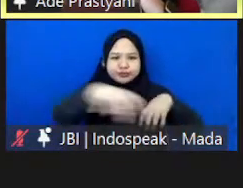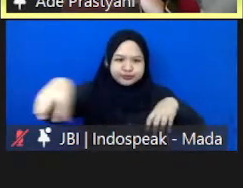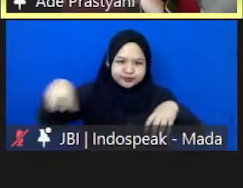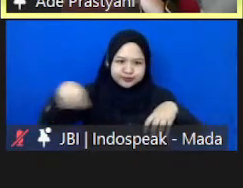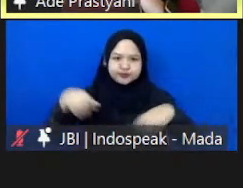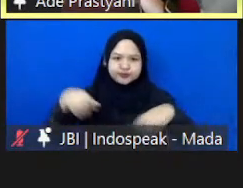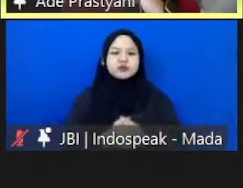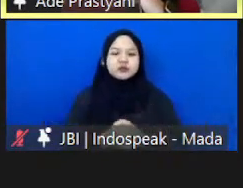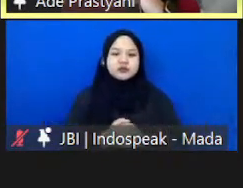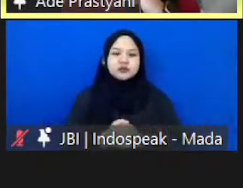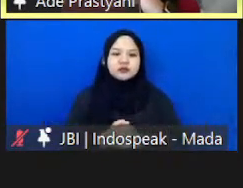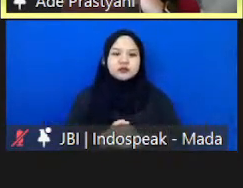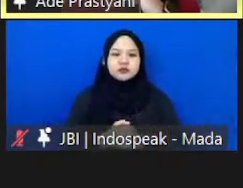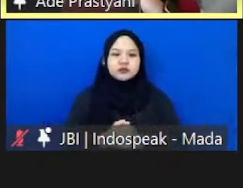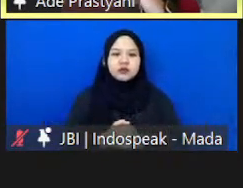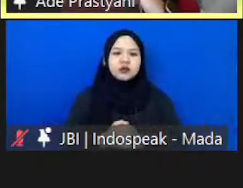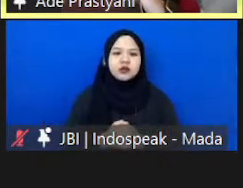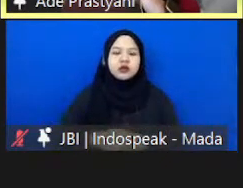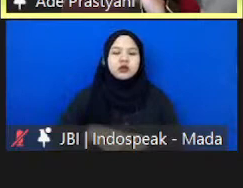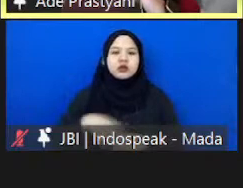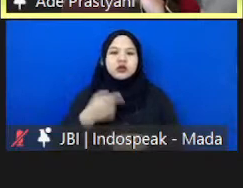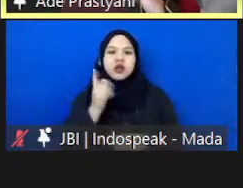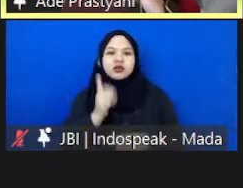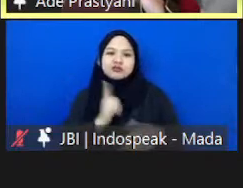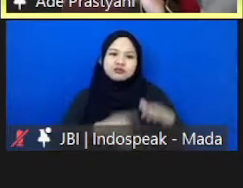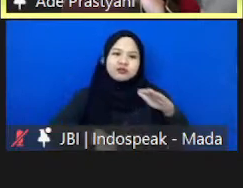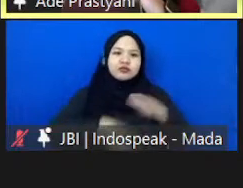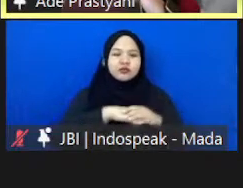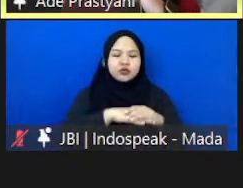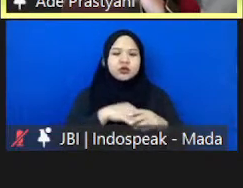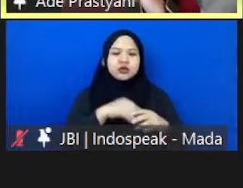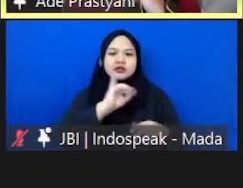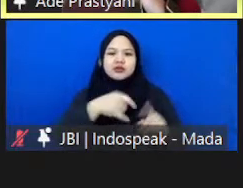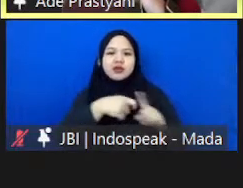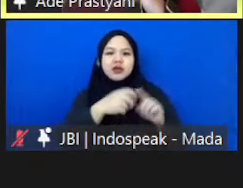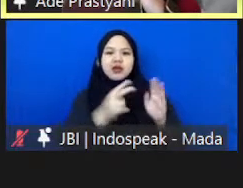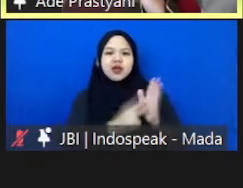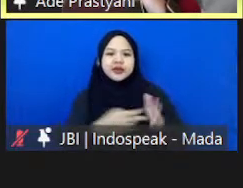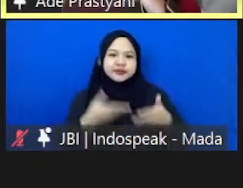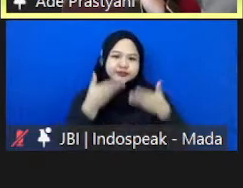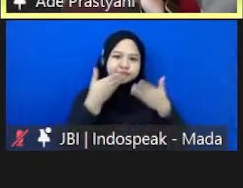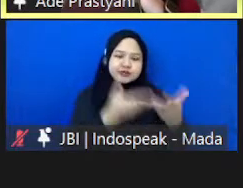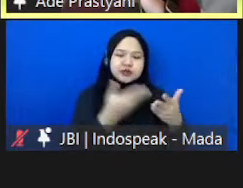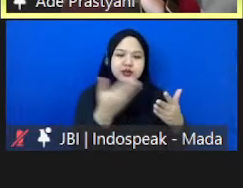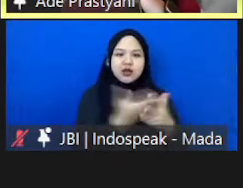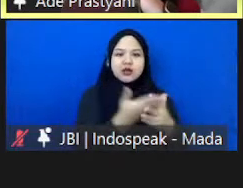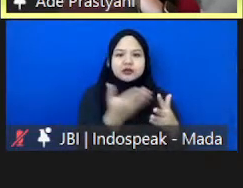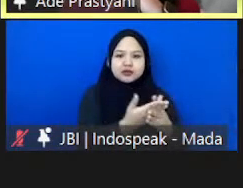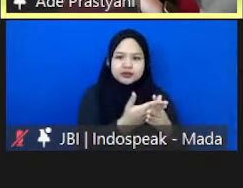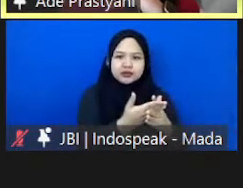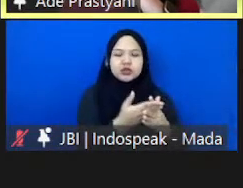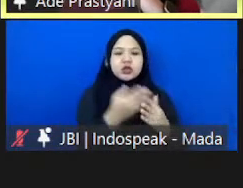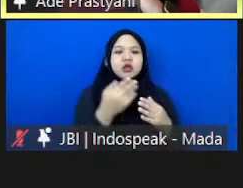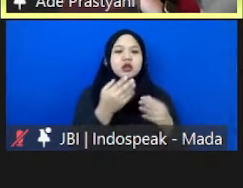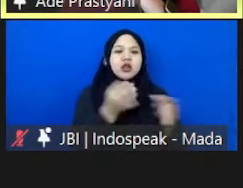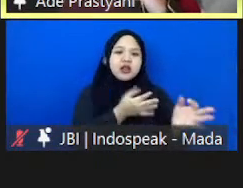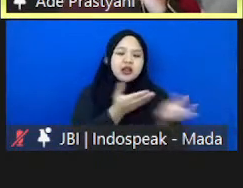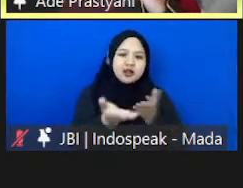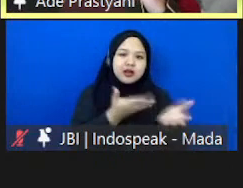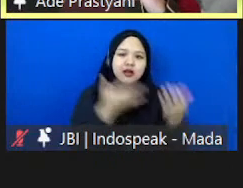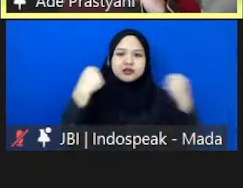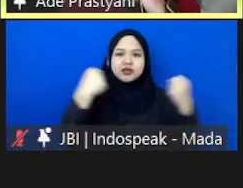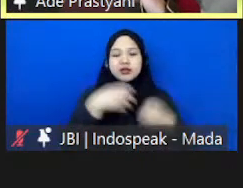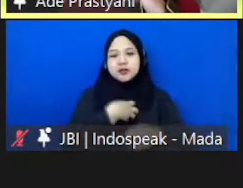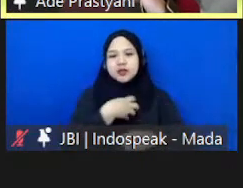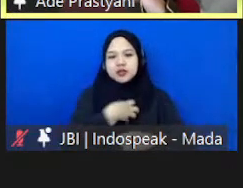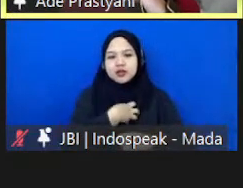fully covered by the National Health Insurance Scheme, JKN, which is a great modifier to access of mental health care. Yet there are